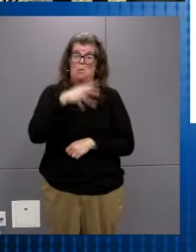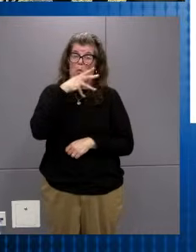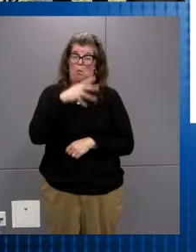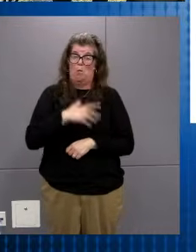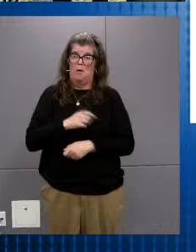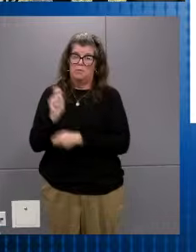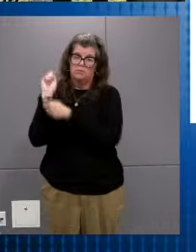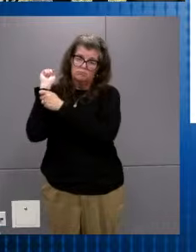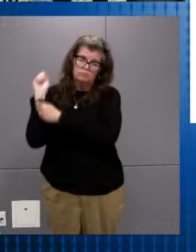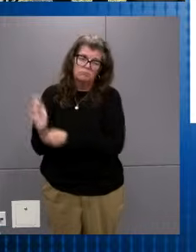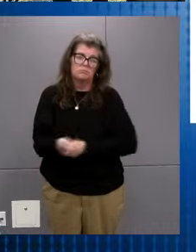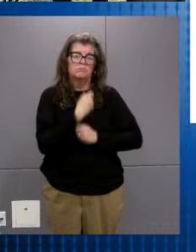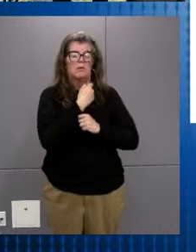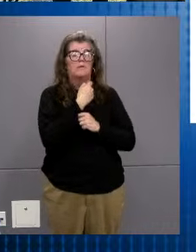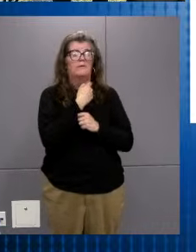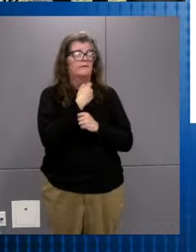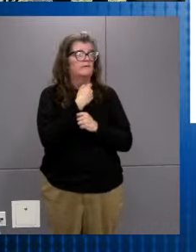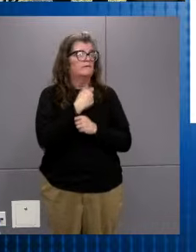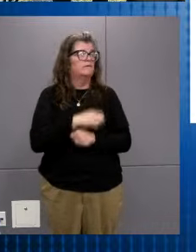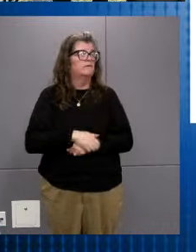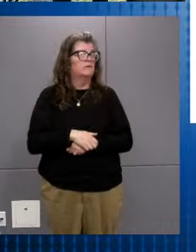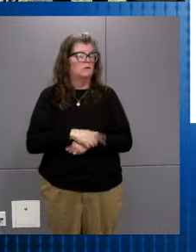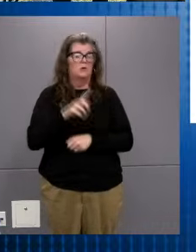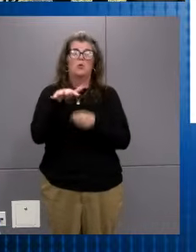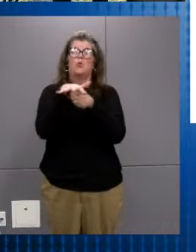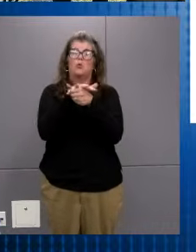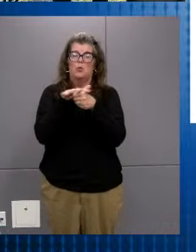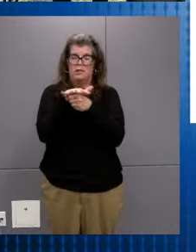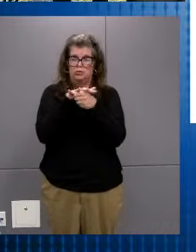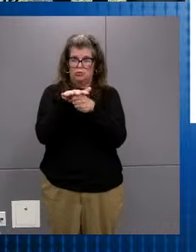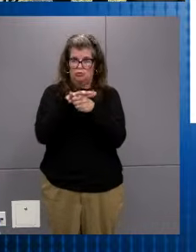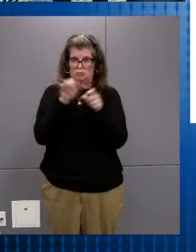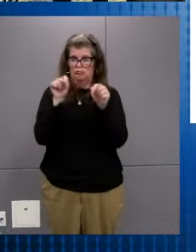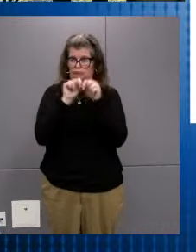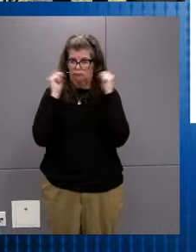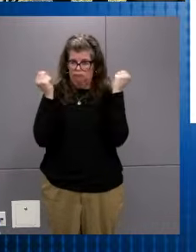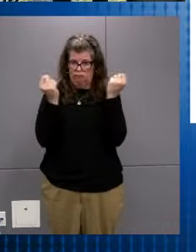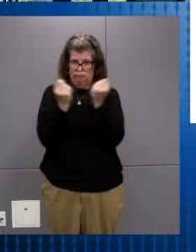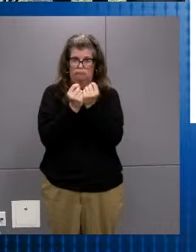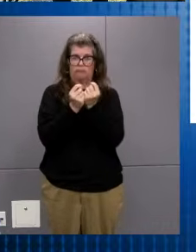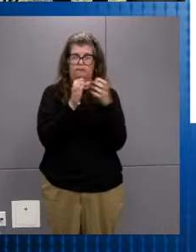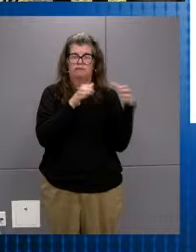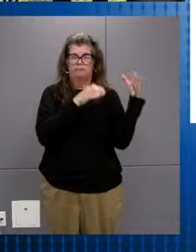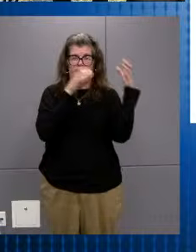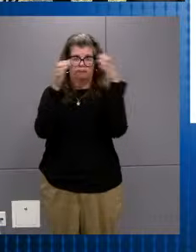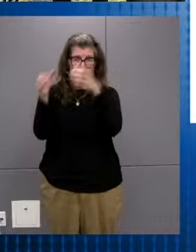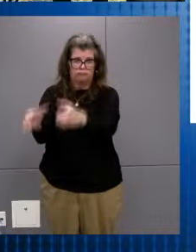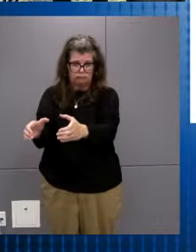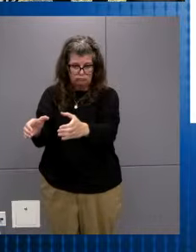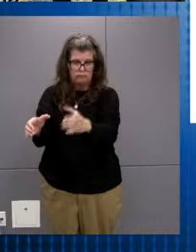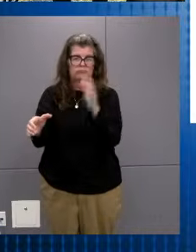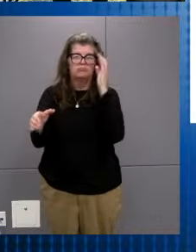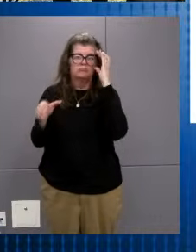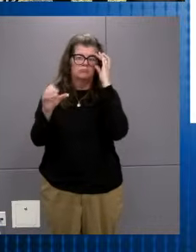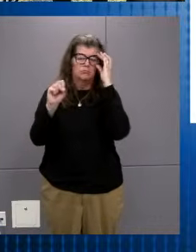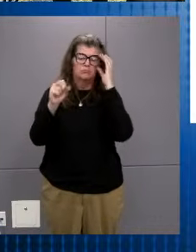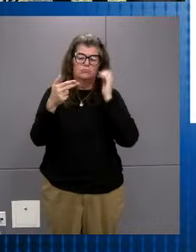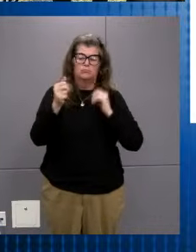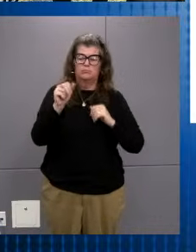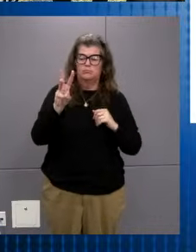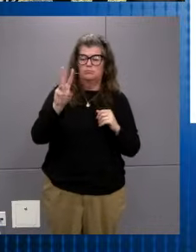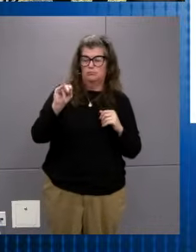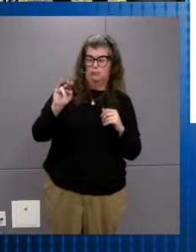golf program went to regionals as a team. That was in Shawnee,